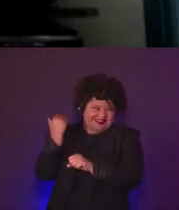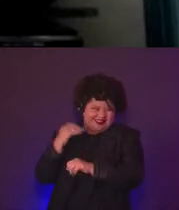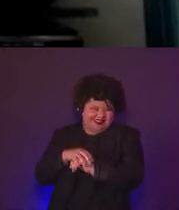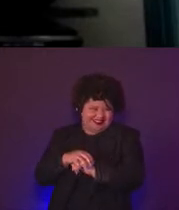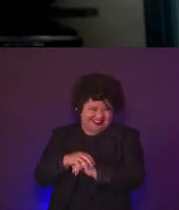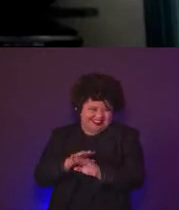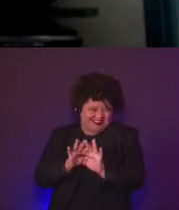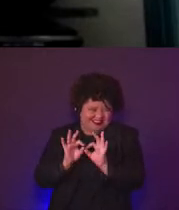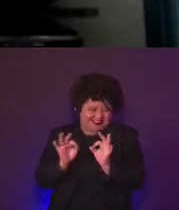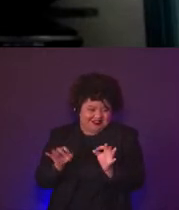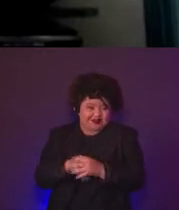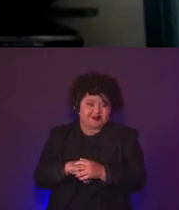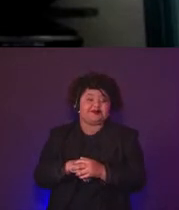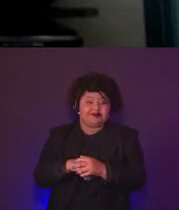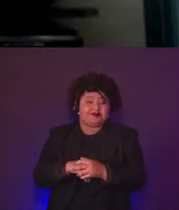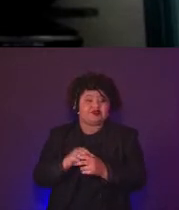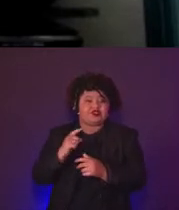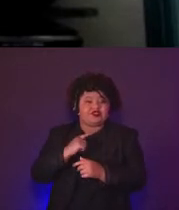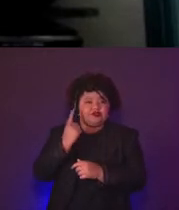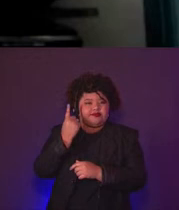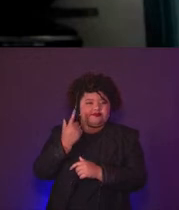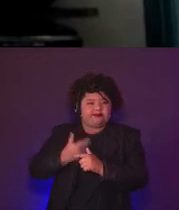issue in the city in terms of crime.